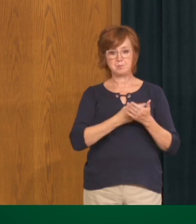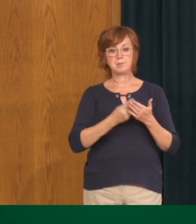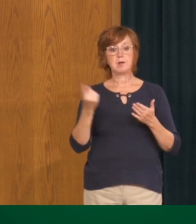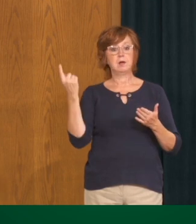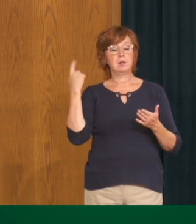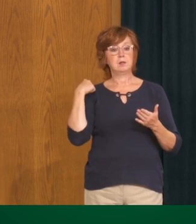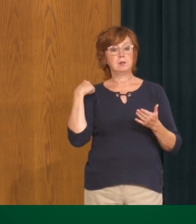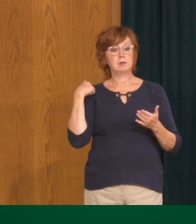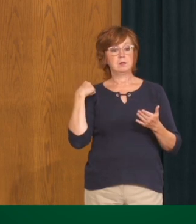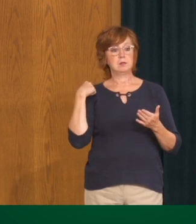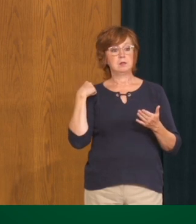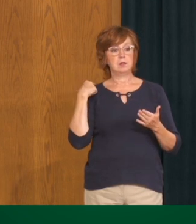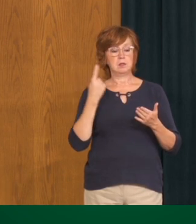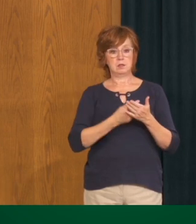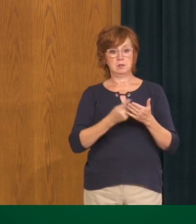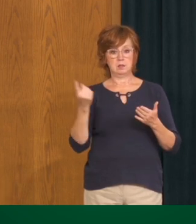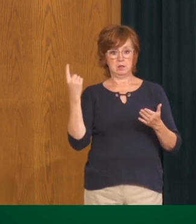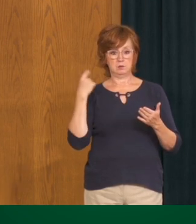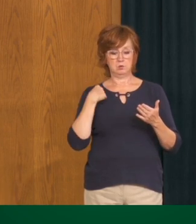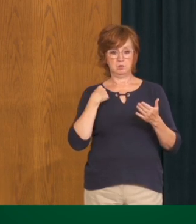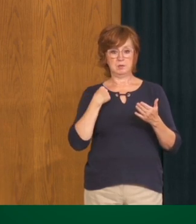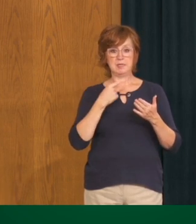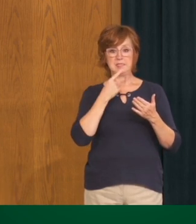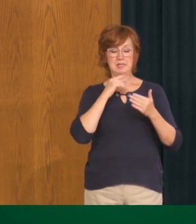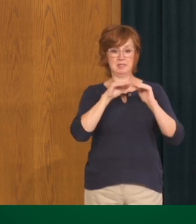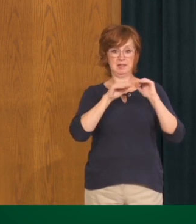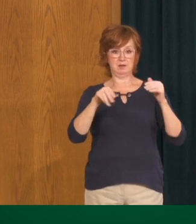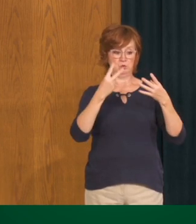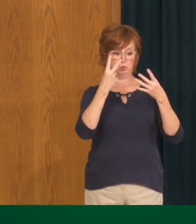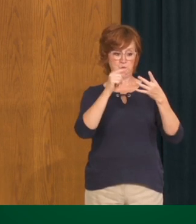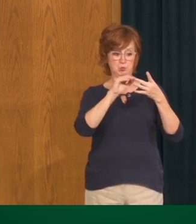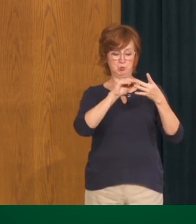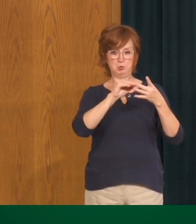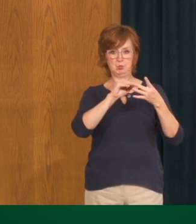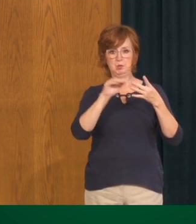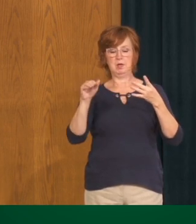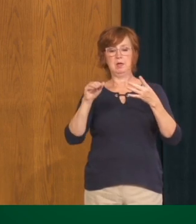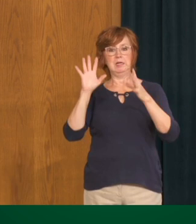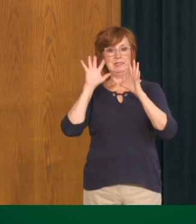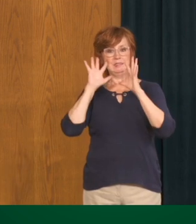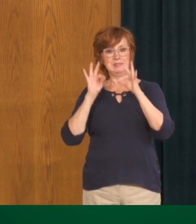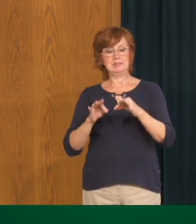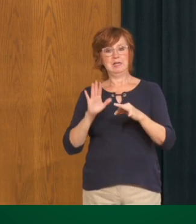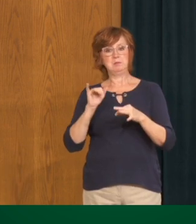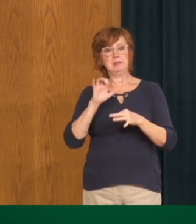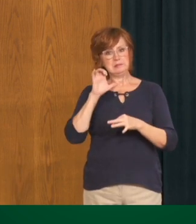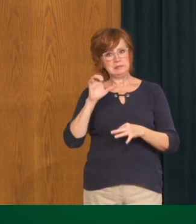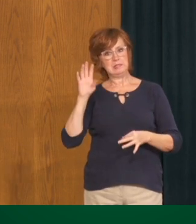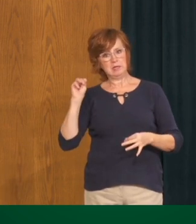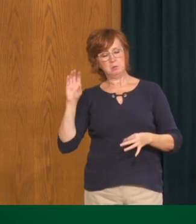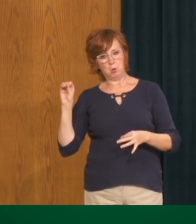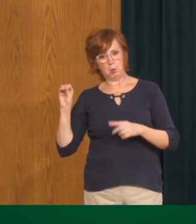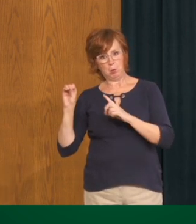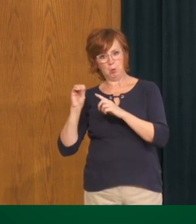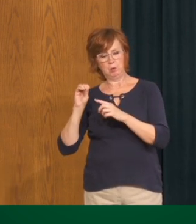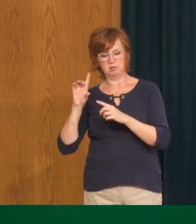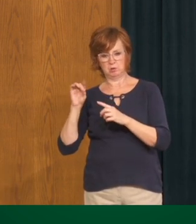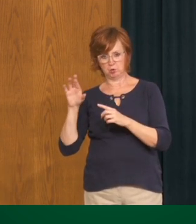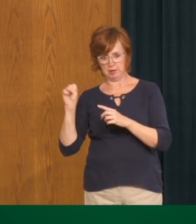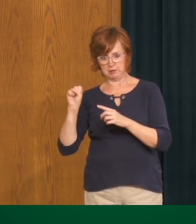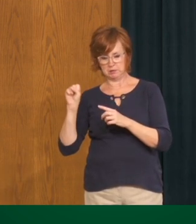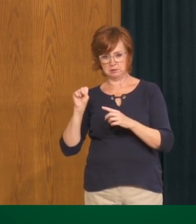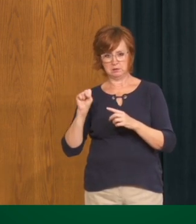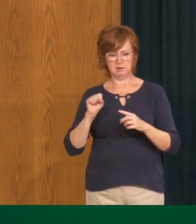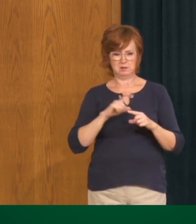is determined by the chief medical health officer. And today you're saying school divisions will decide. What's changed to lead to